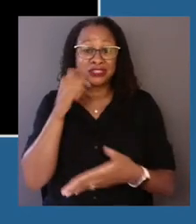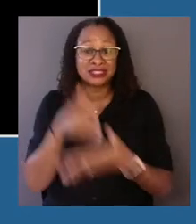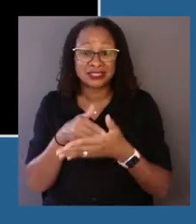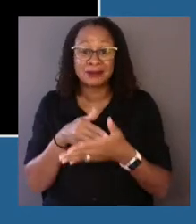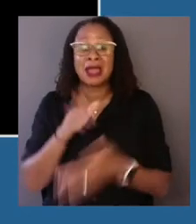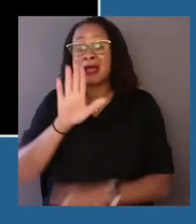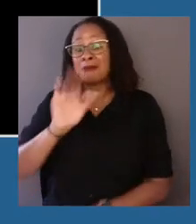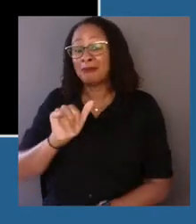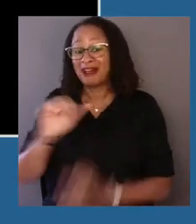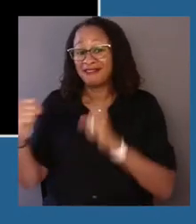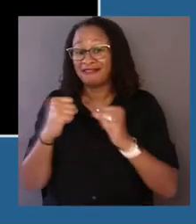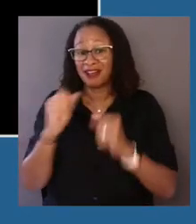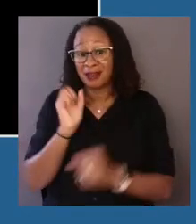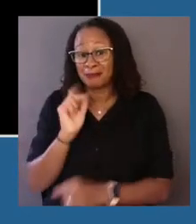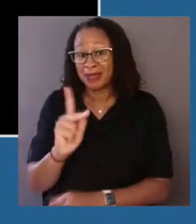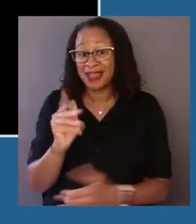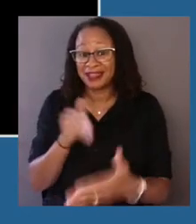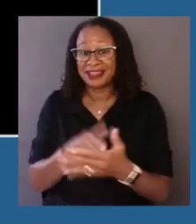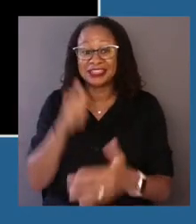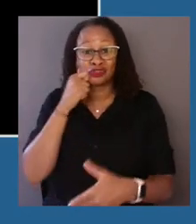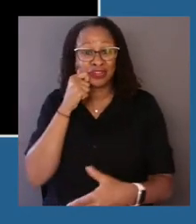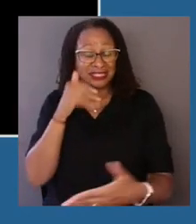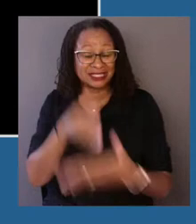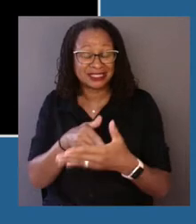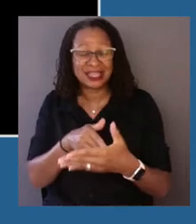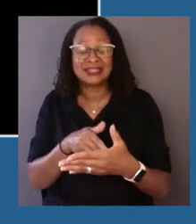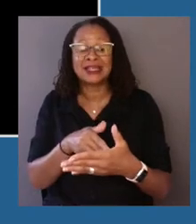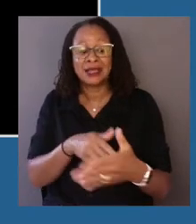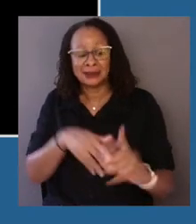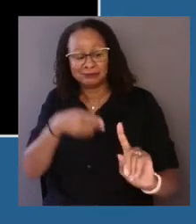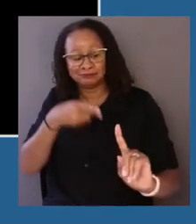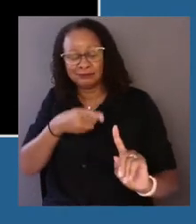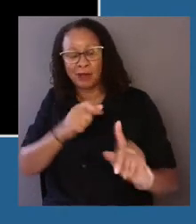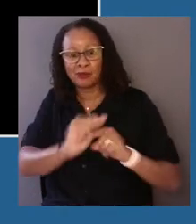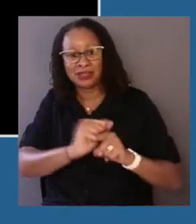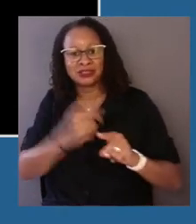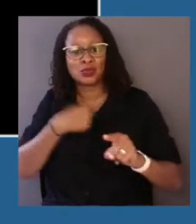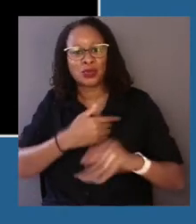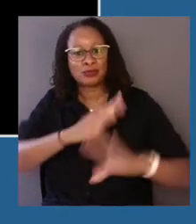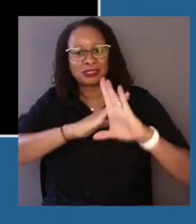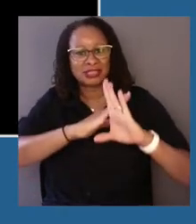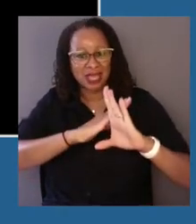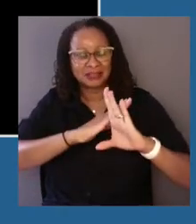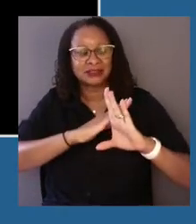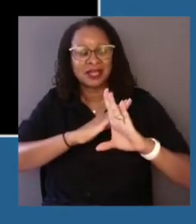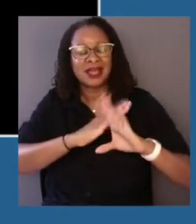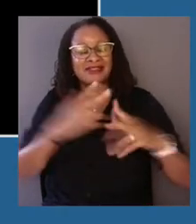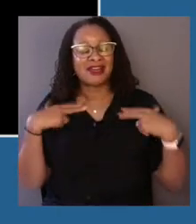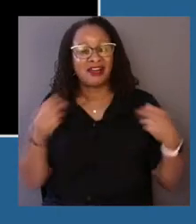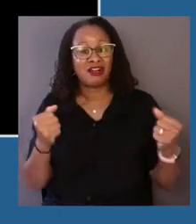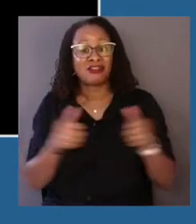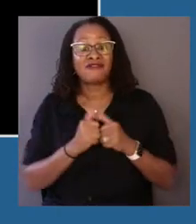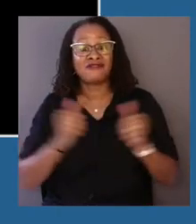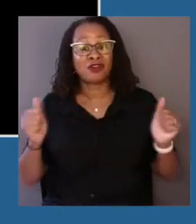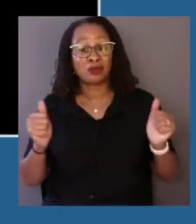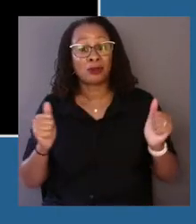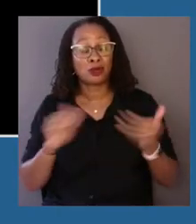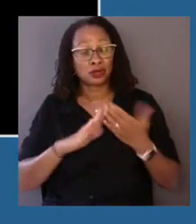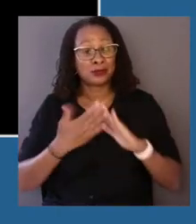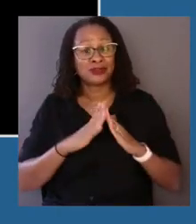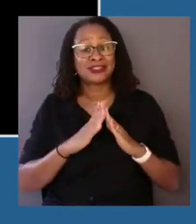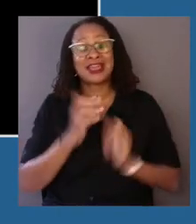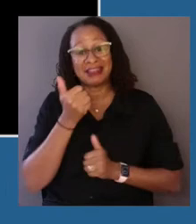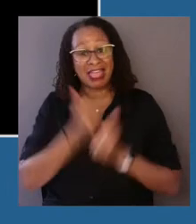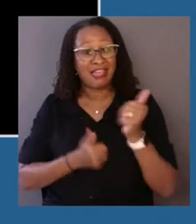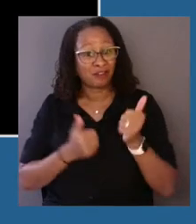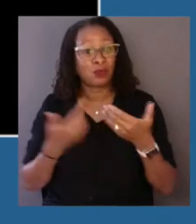against racist siting practices, we protect the health of vulnerable communities and also everybody's health going forward